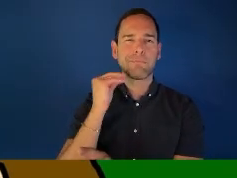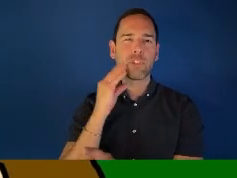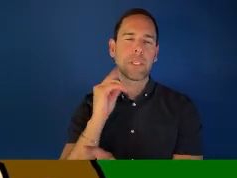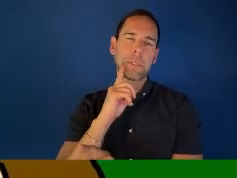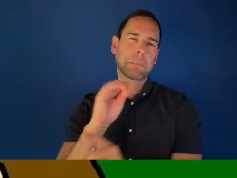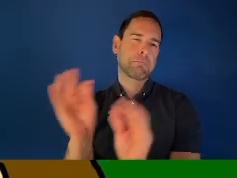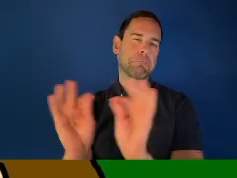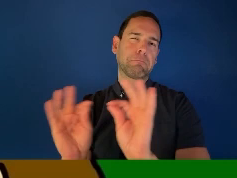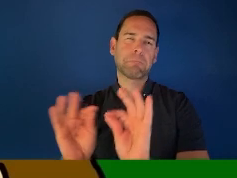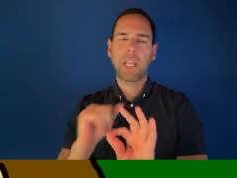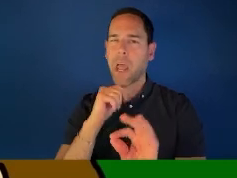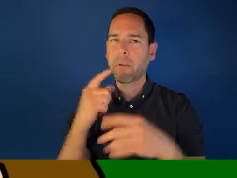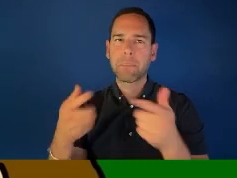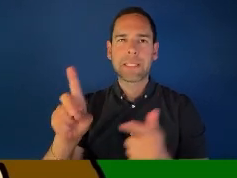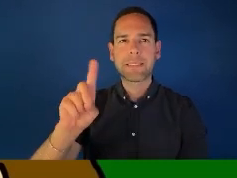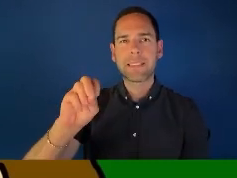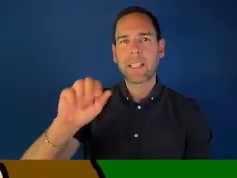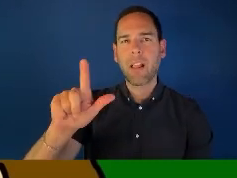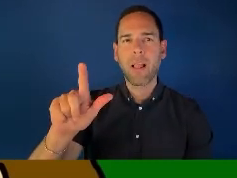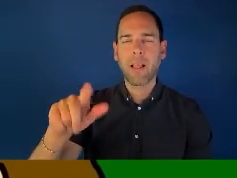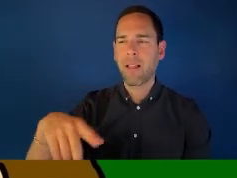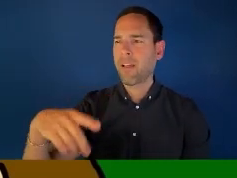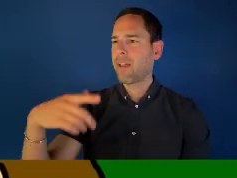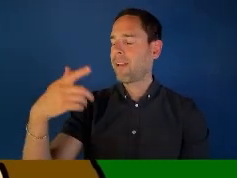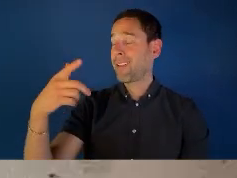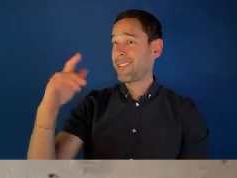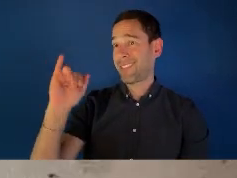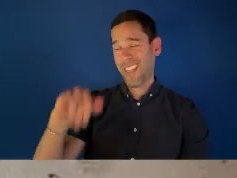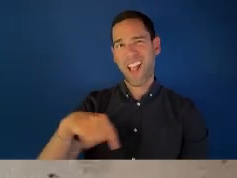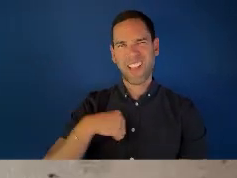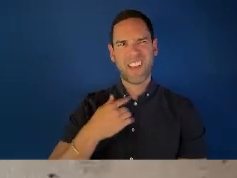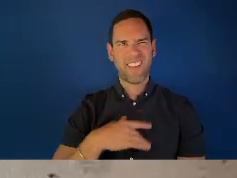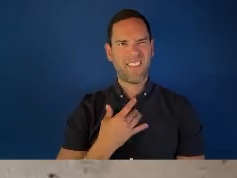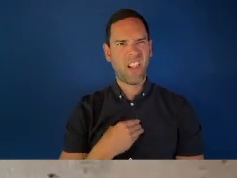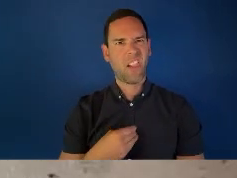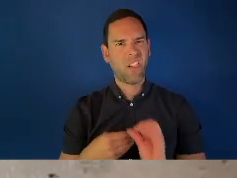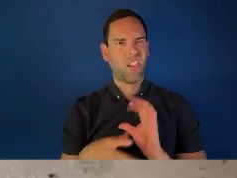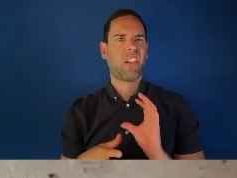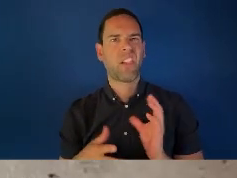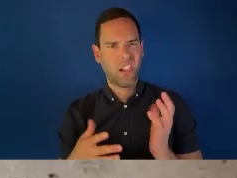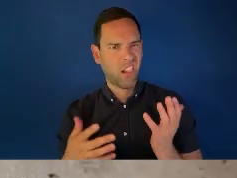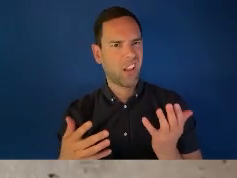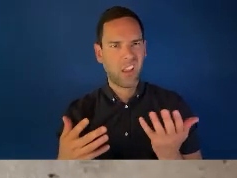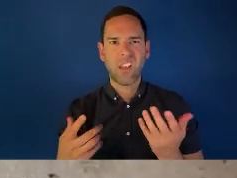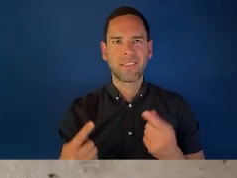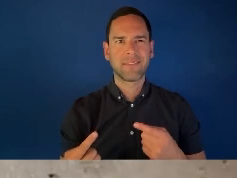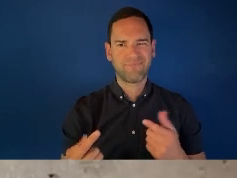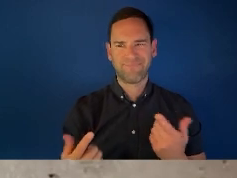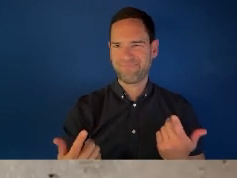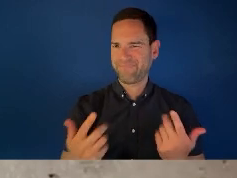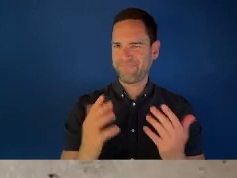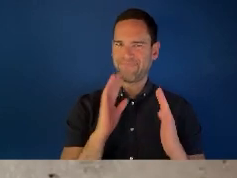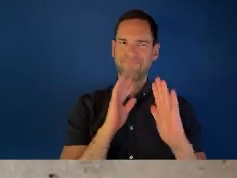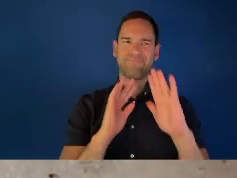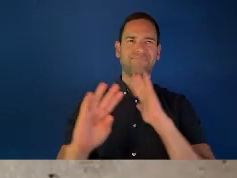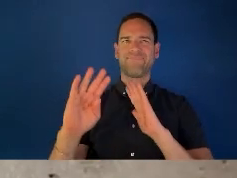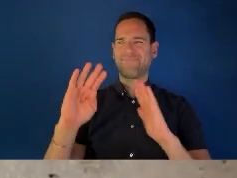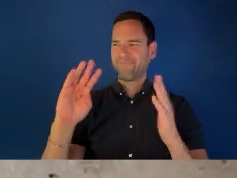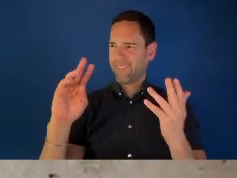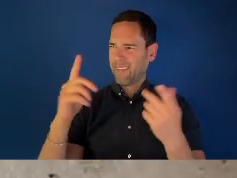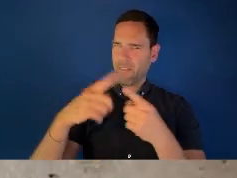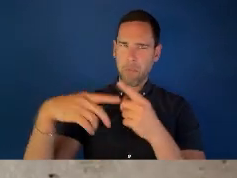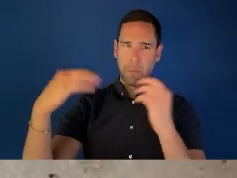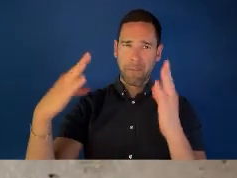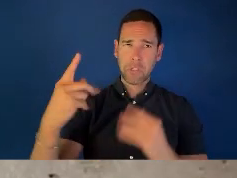A professor discouraging RJ. That I have in school include a single